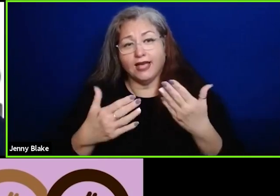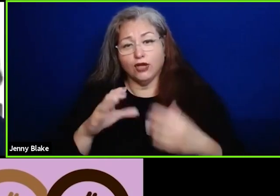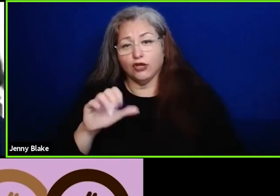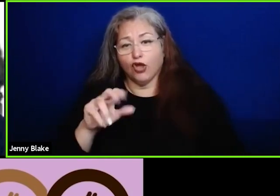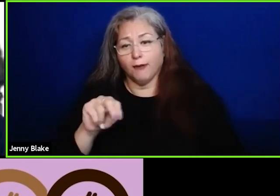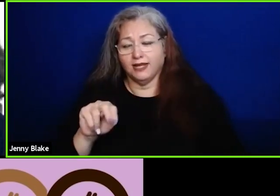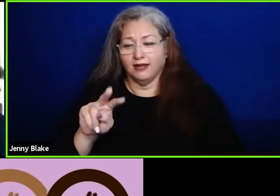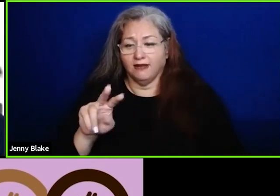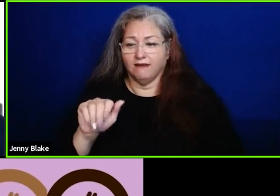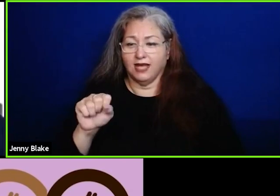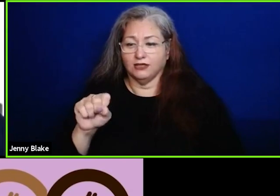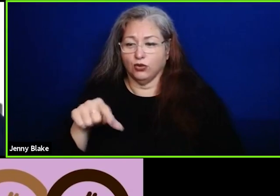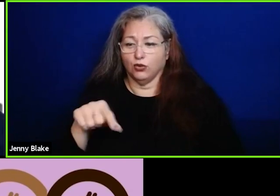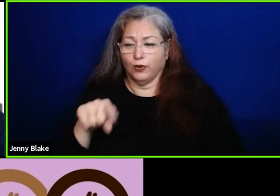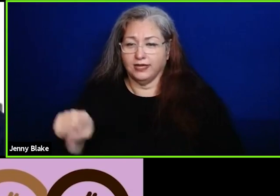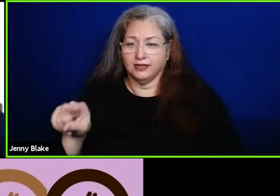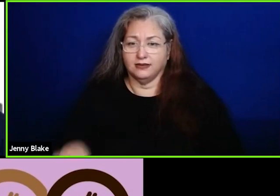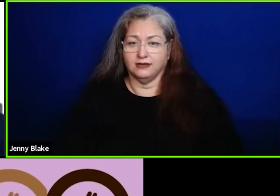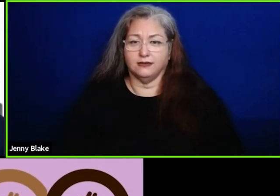Vasquez.